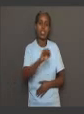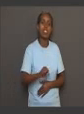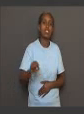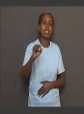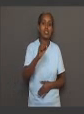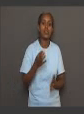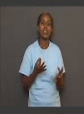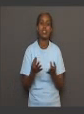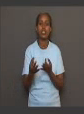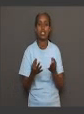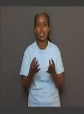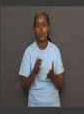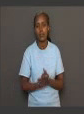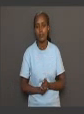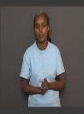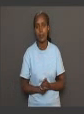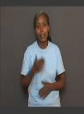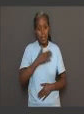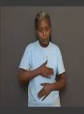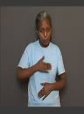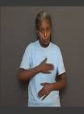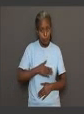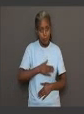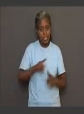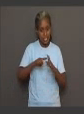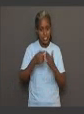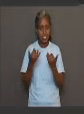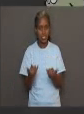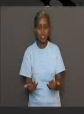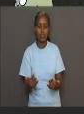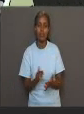it describes. Please get started right away.